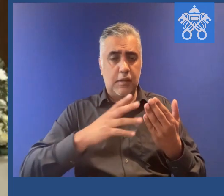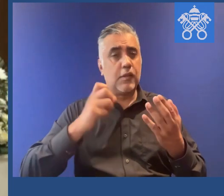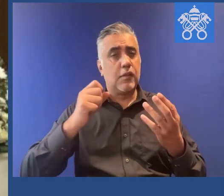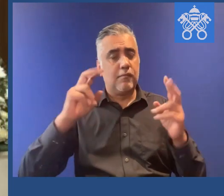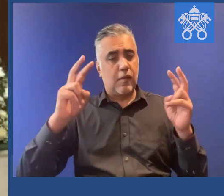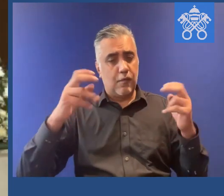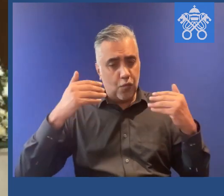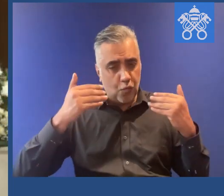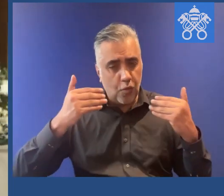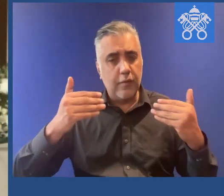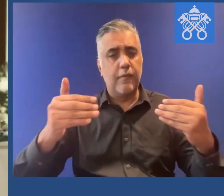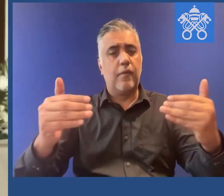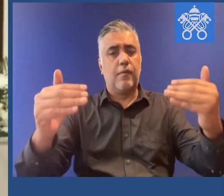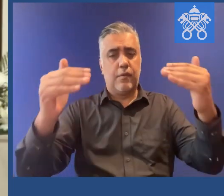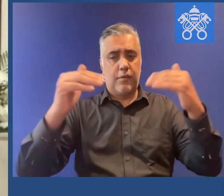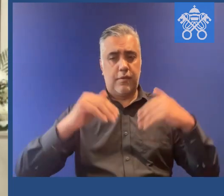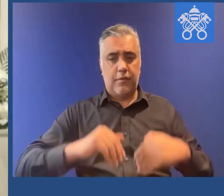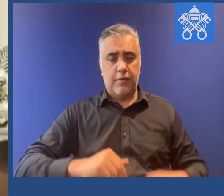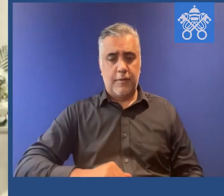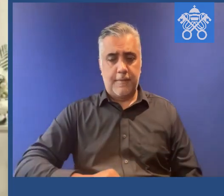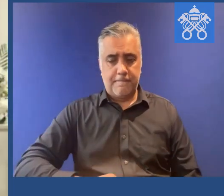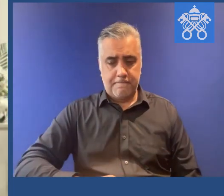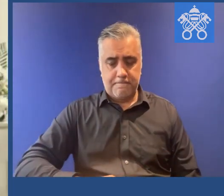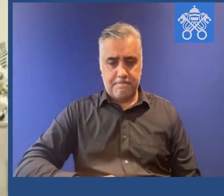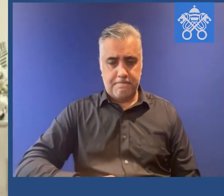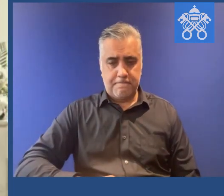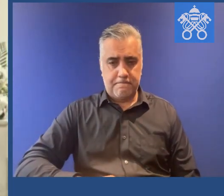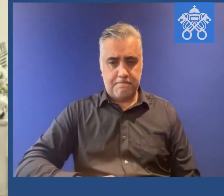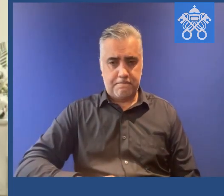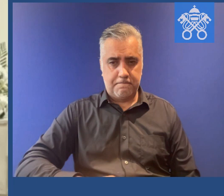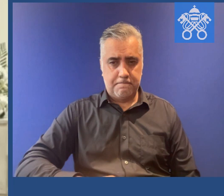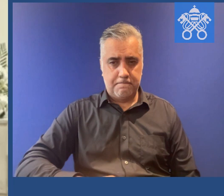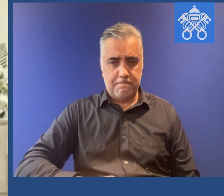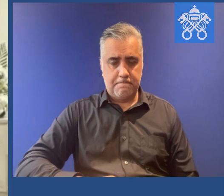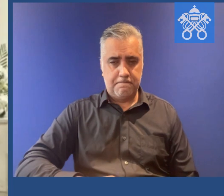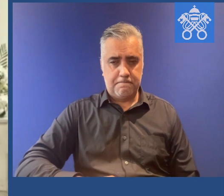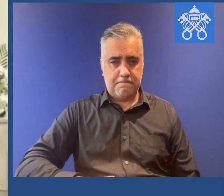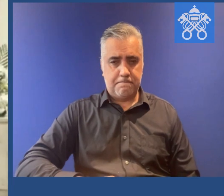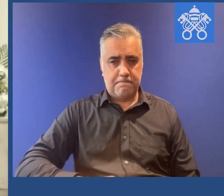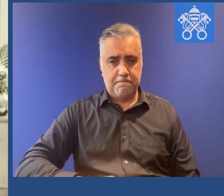forth. Fill our hearts and make us